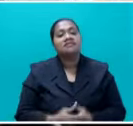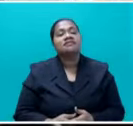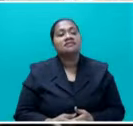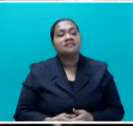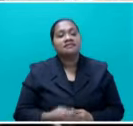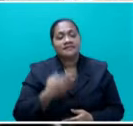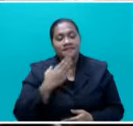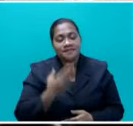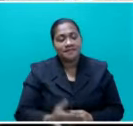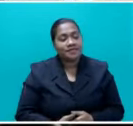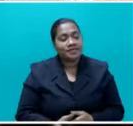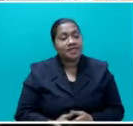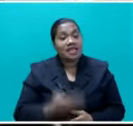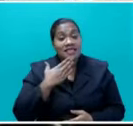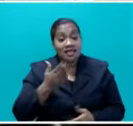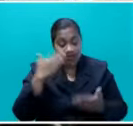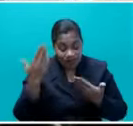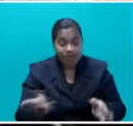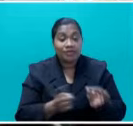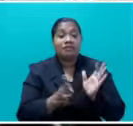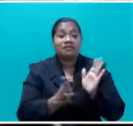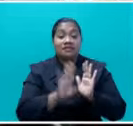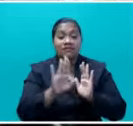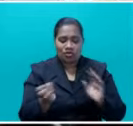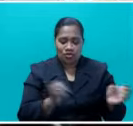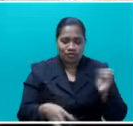I thank the Honourable Prime Minister for his contribution to the debate.